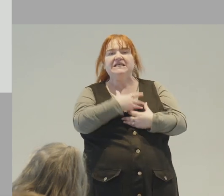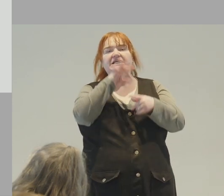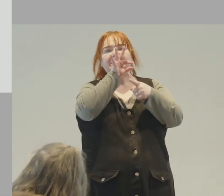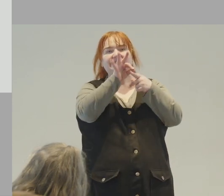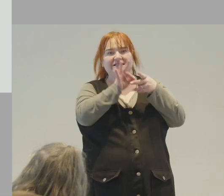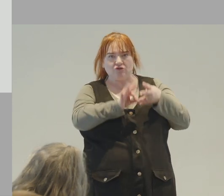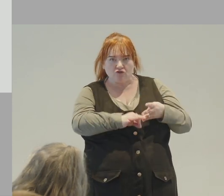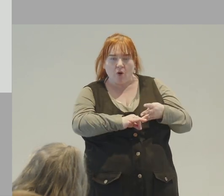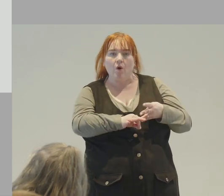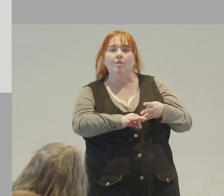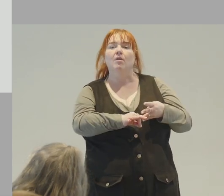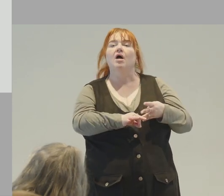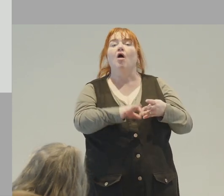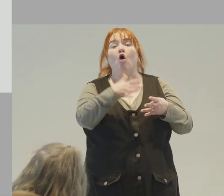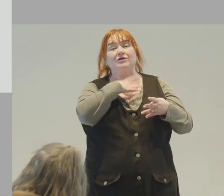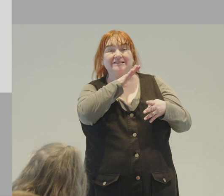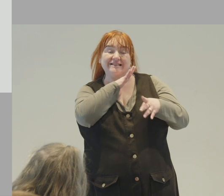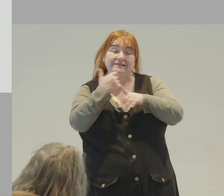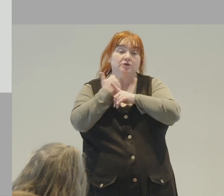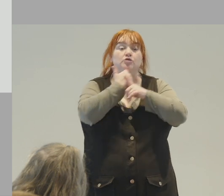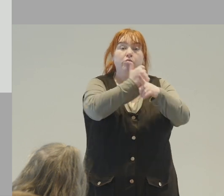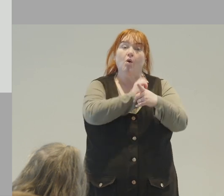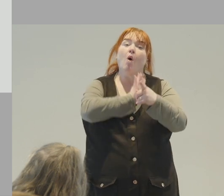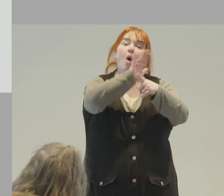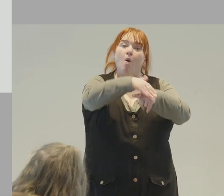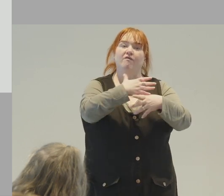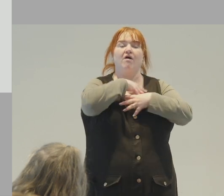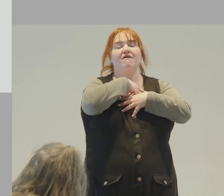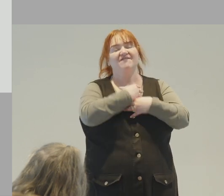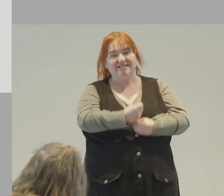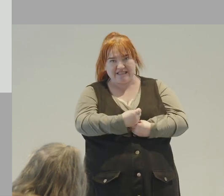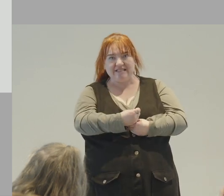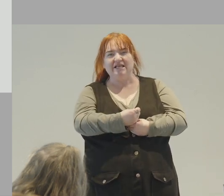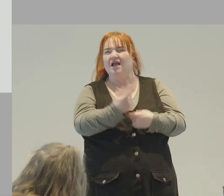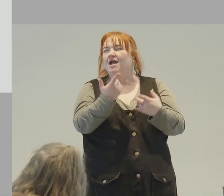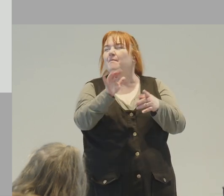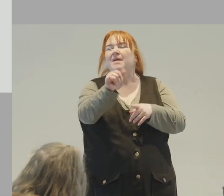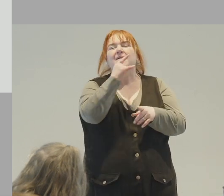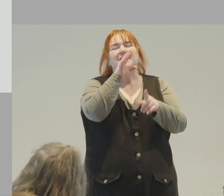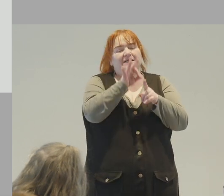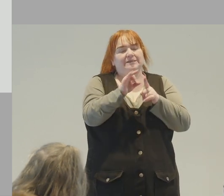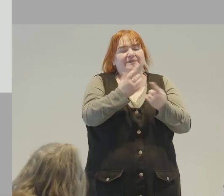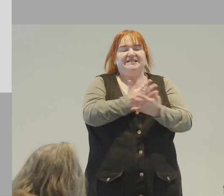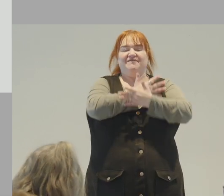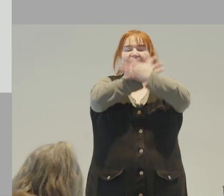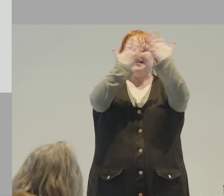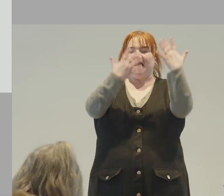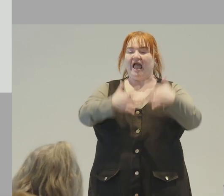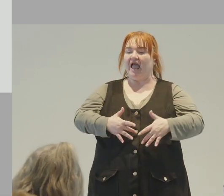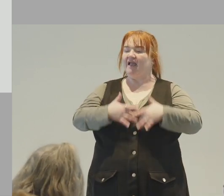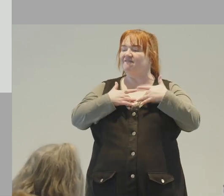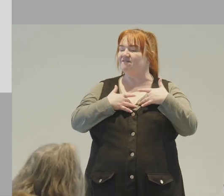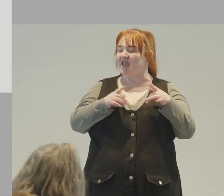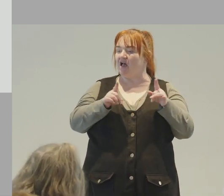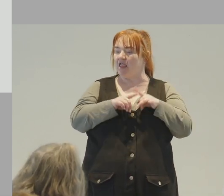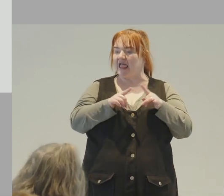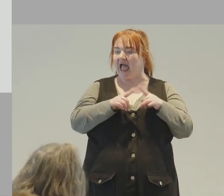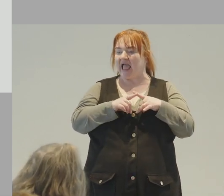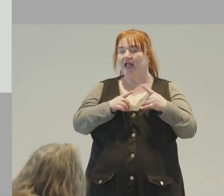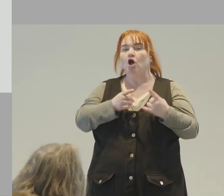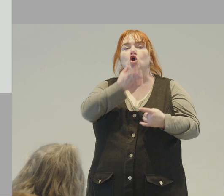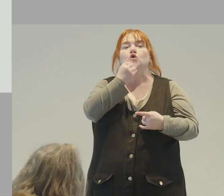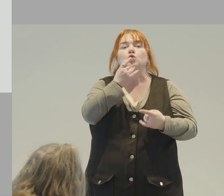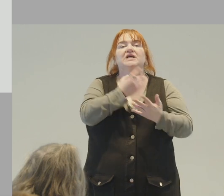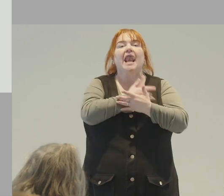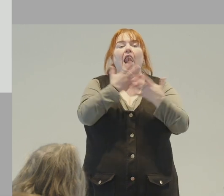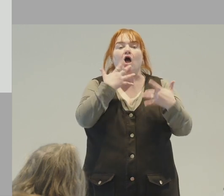or access needs around fatigue, and on a certain day, maybe they're doing something like I'm doing now, and they need a